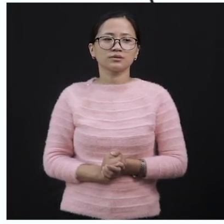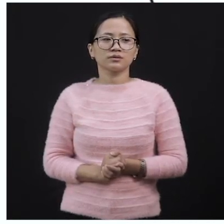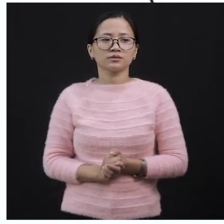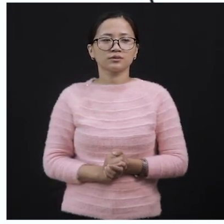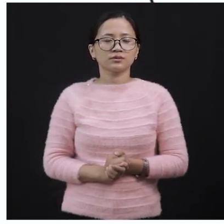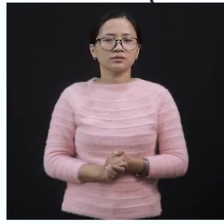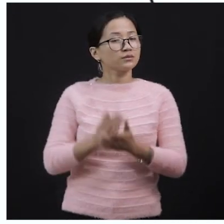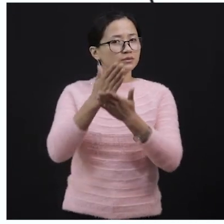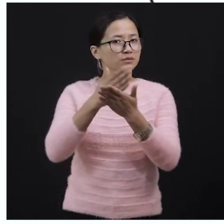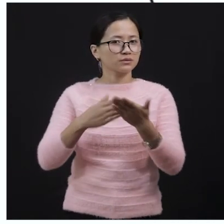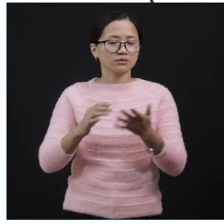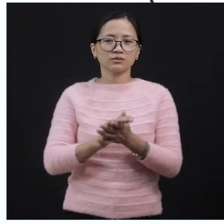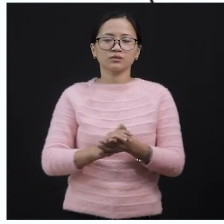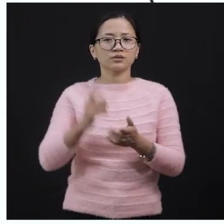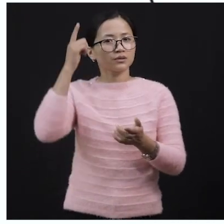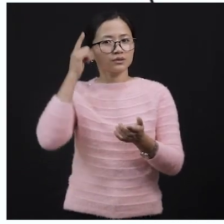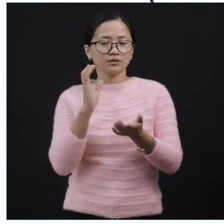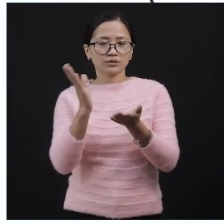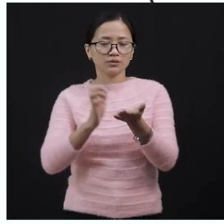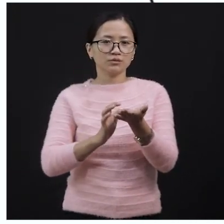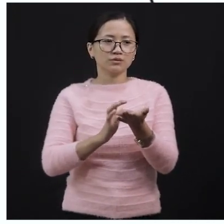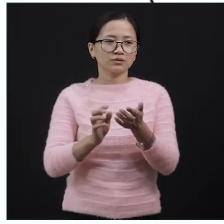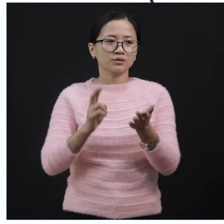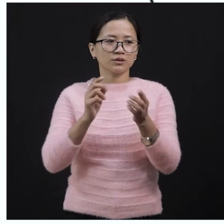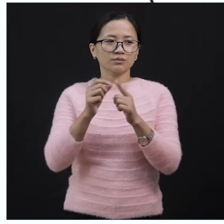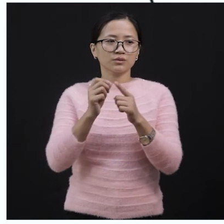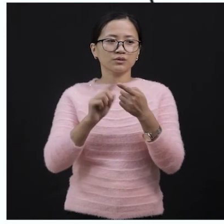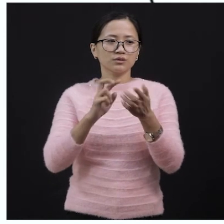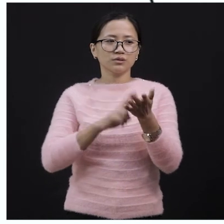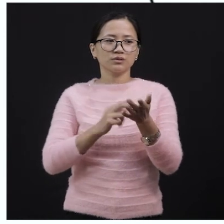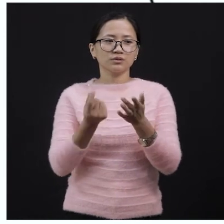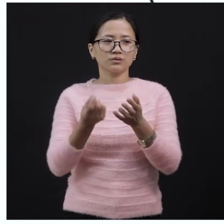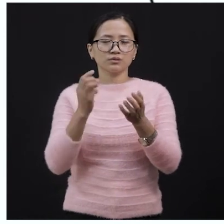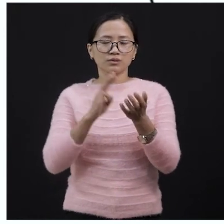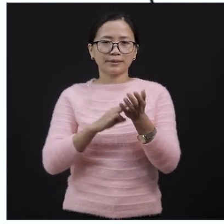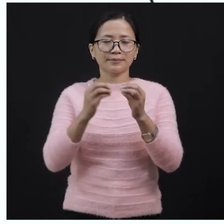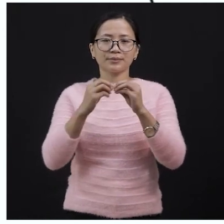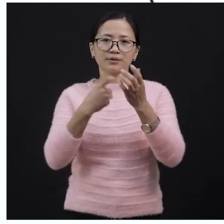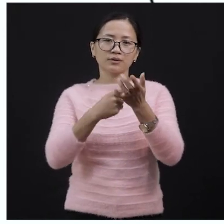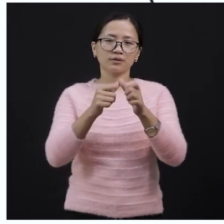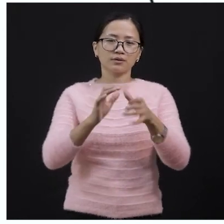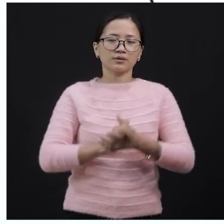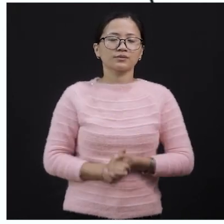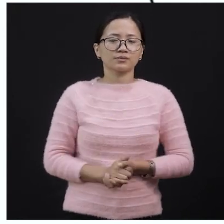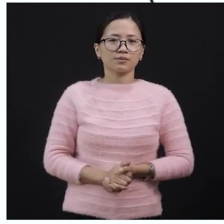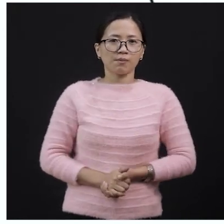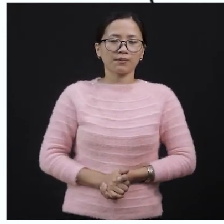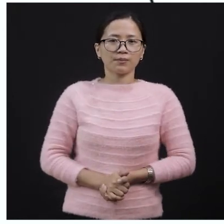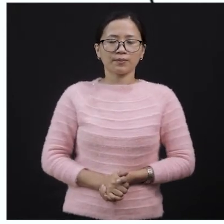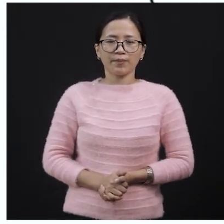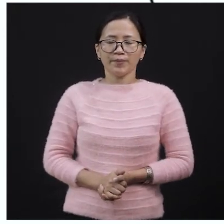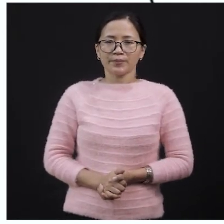shaded part of the shadow is called penumbra. Okay? Penumbra.